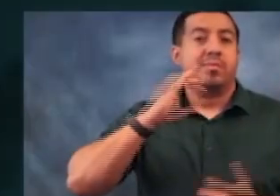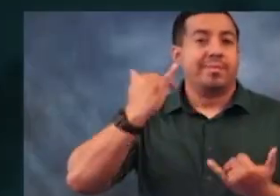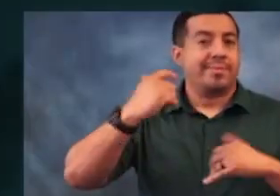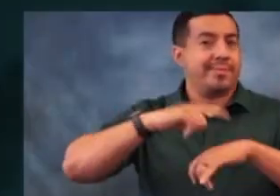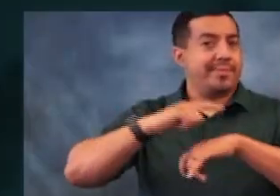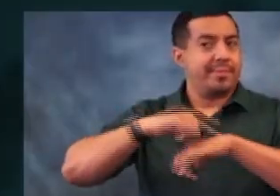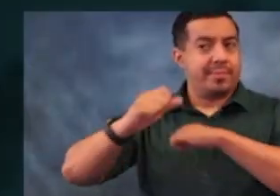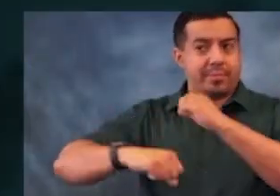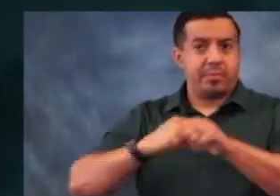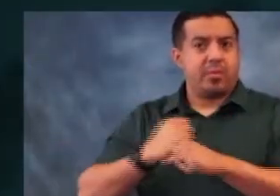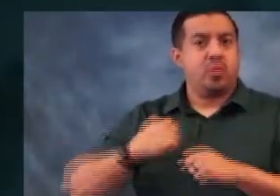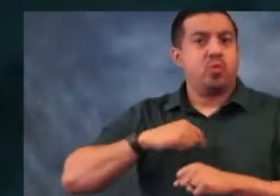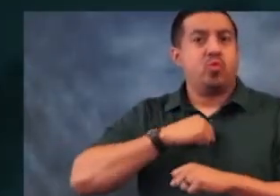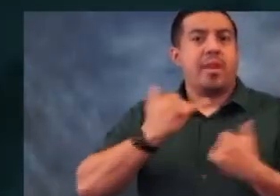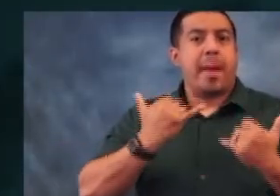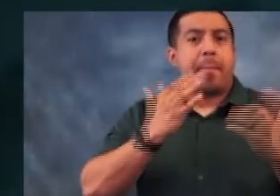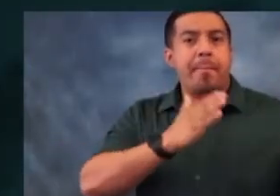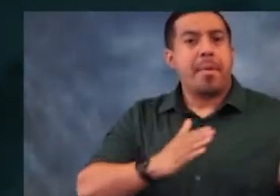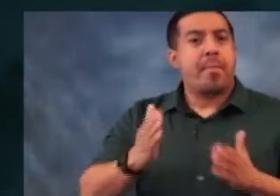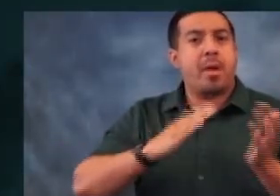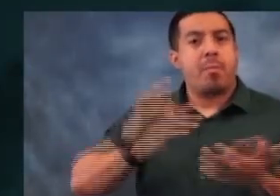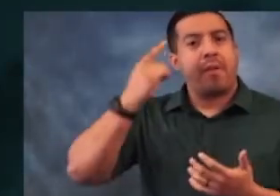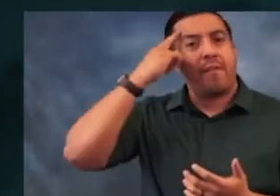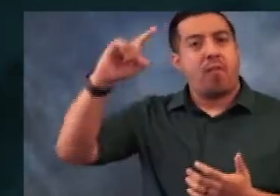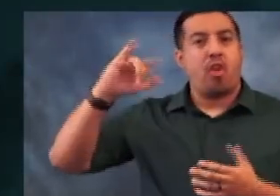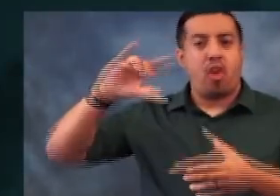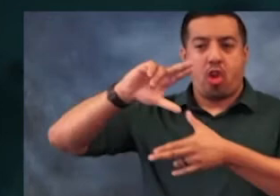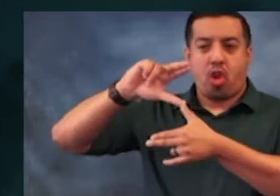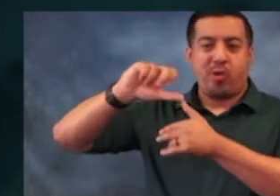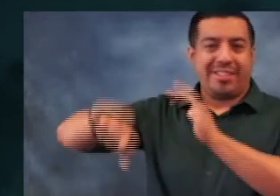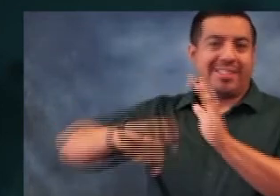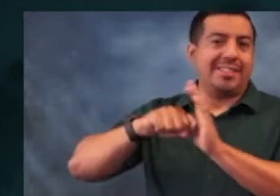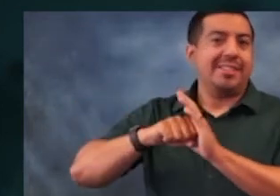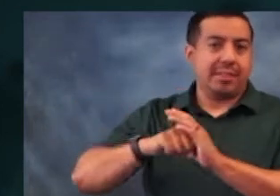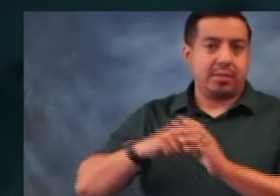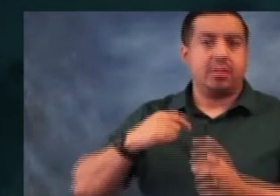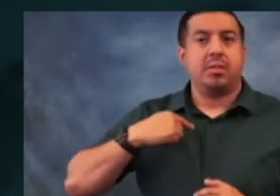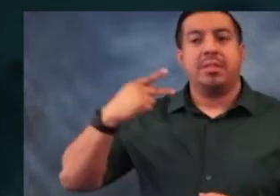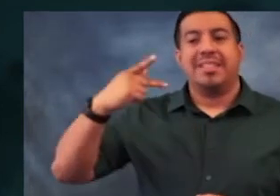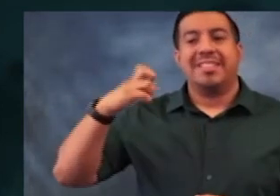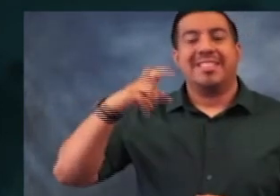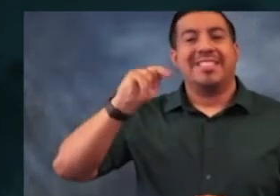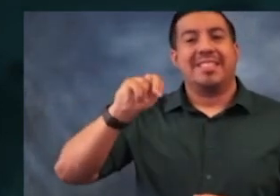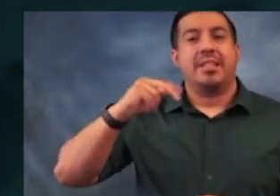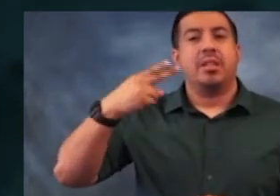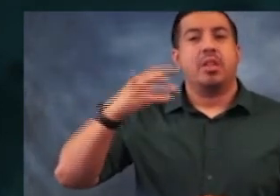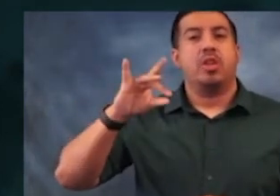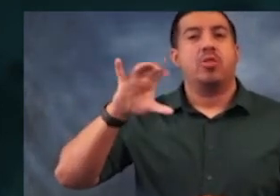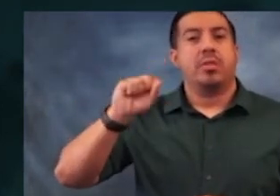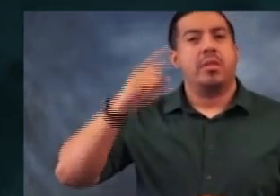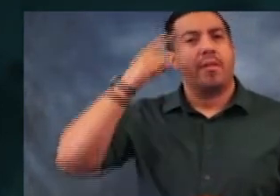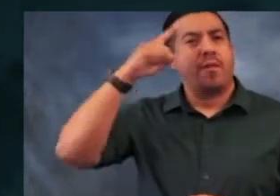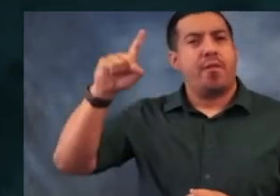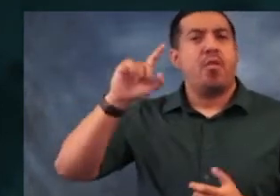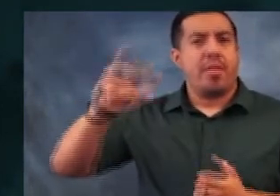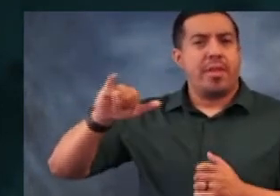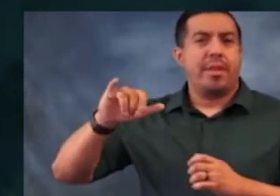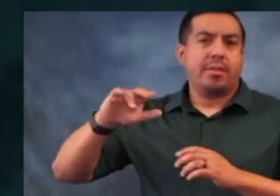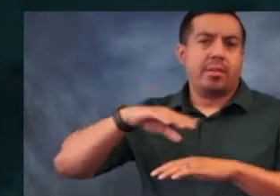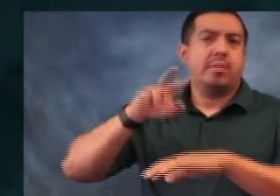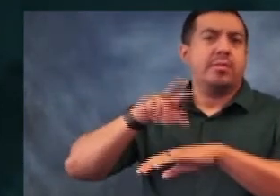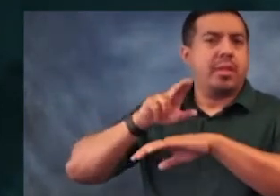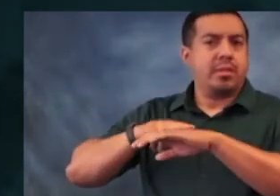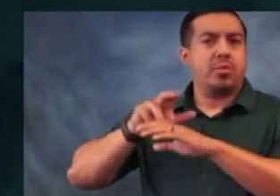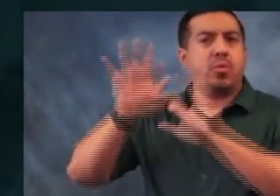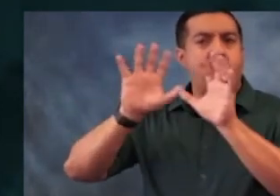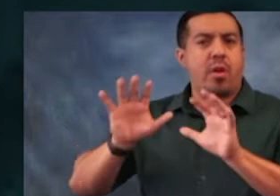Hello, Houston. It's that time of year again where we're preparing for the hurricane season. This is Ken Graham, Director of the National Hurricane Center,